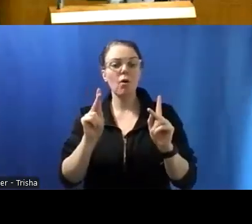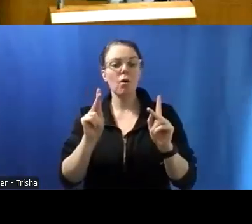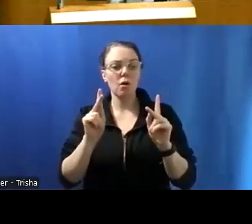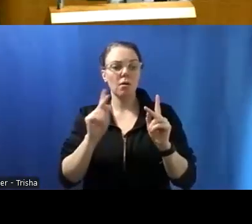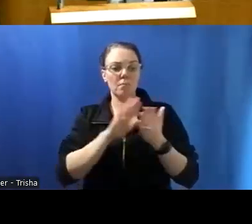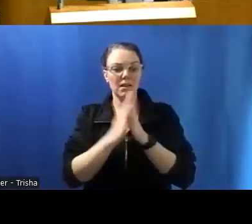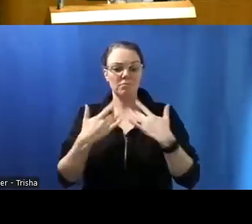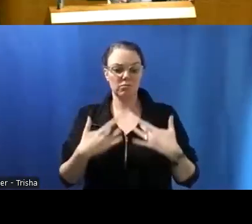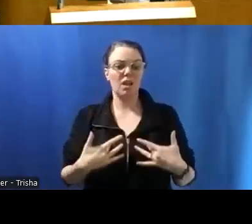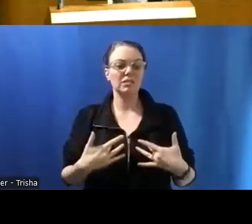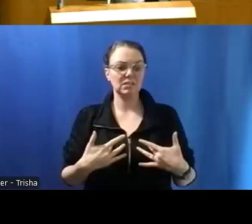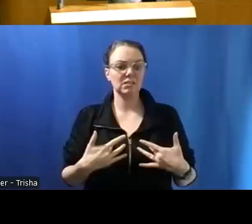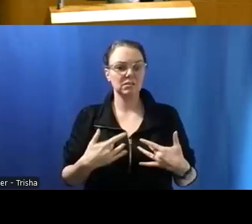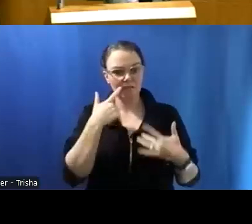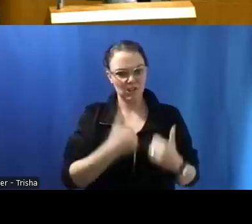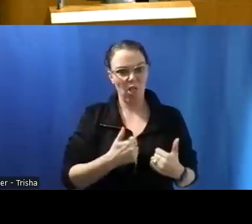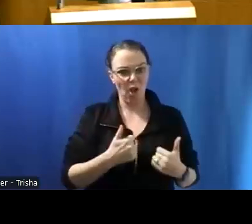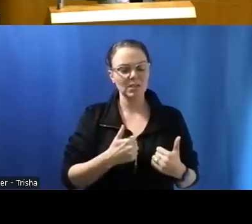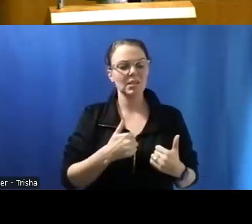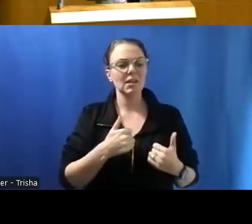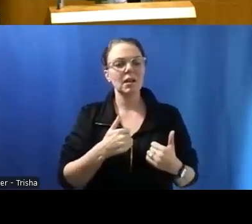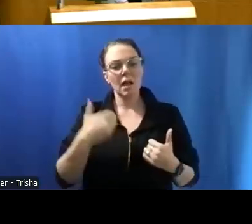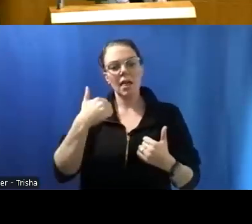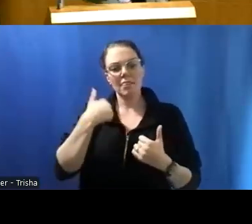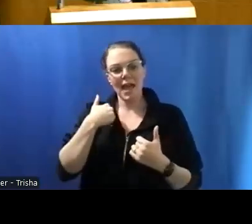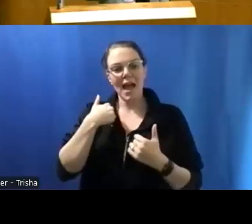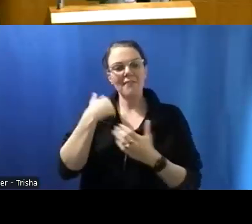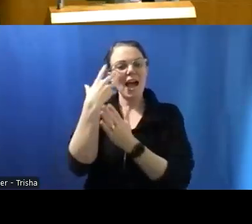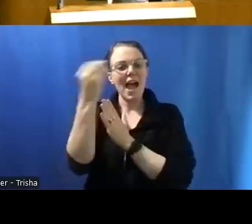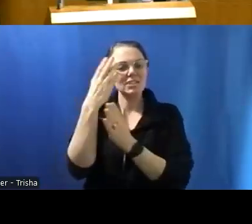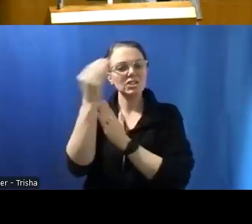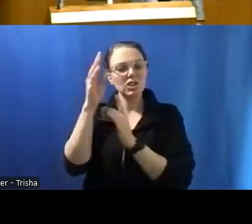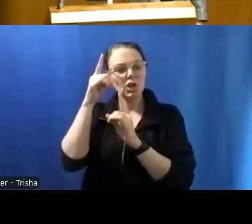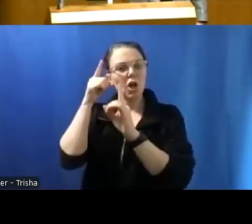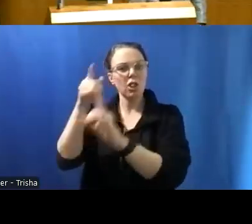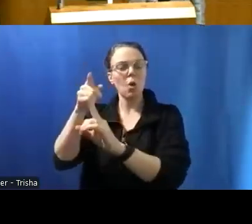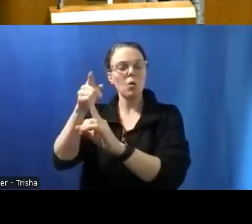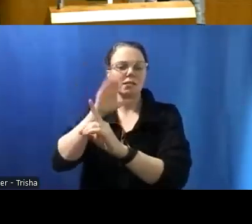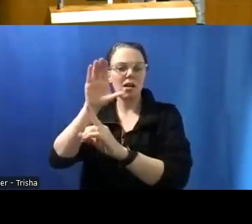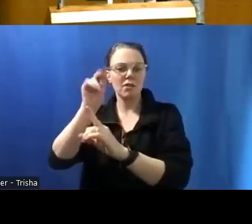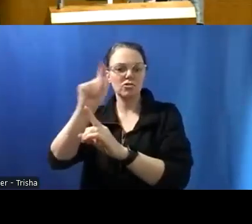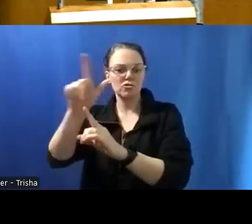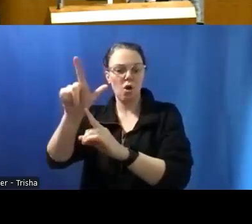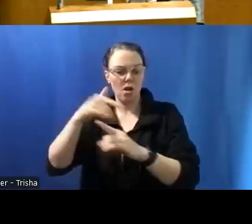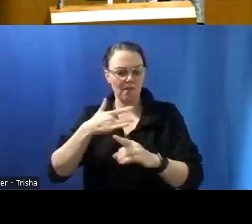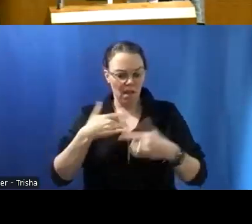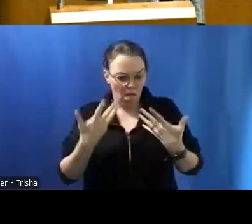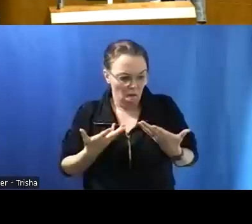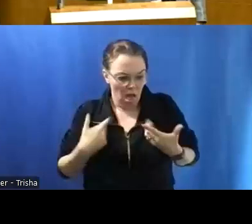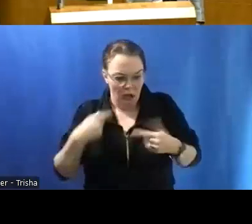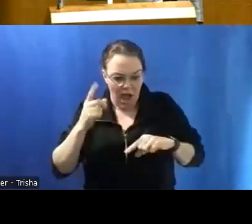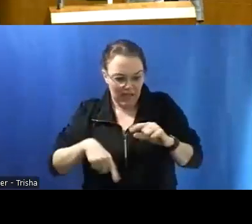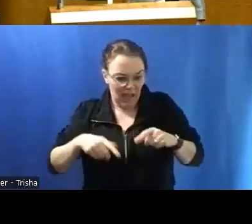depressed after vision loss have an external locus of control. They don't see that they can do something about it to